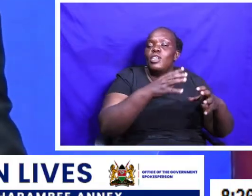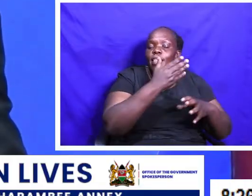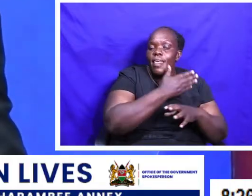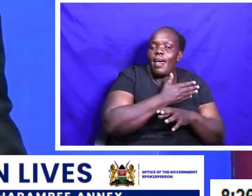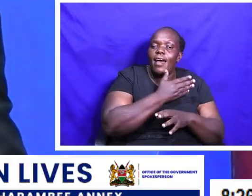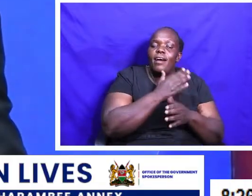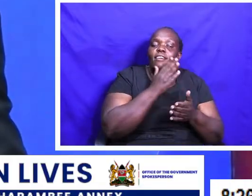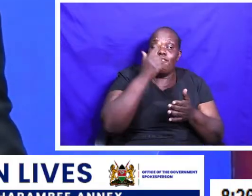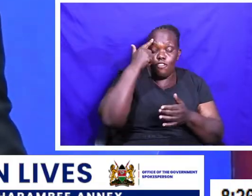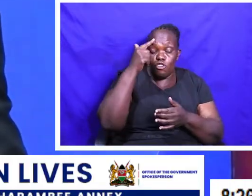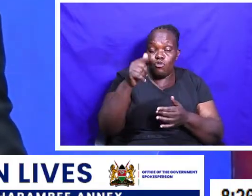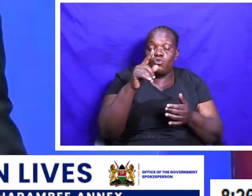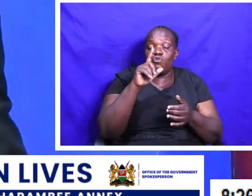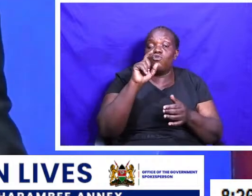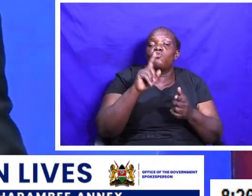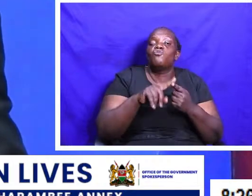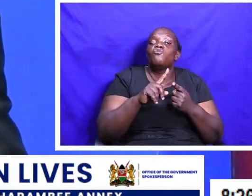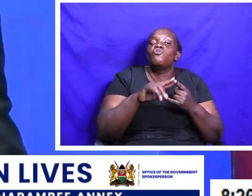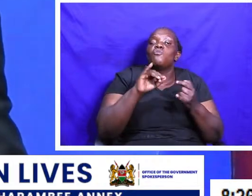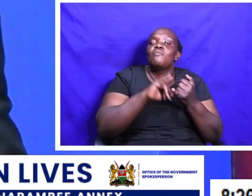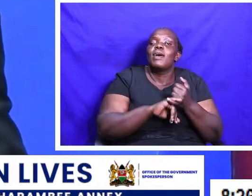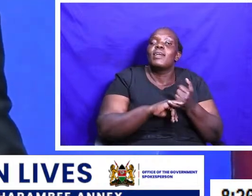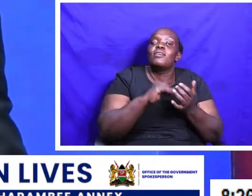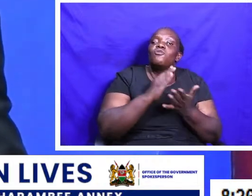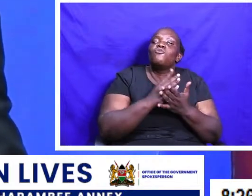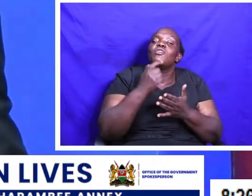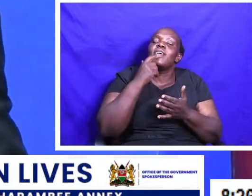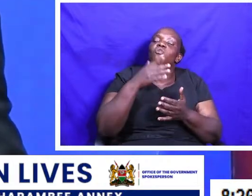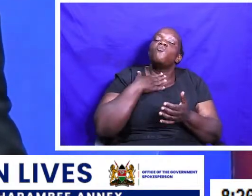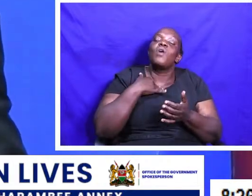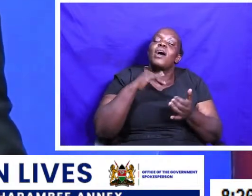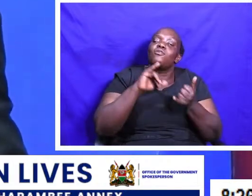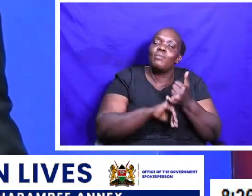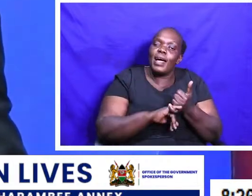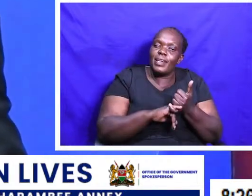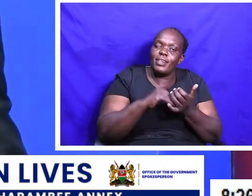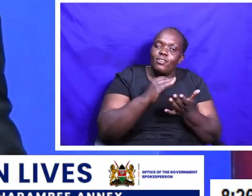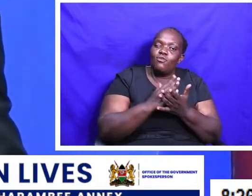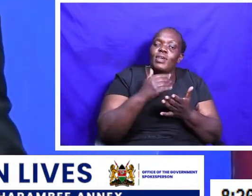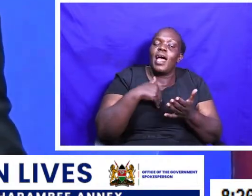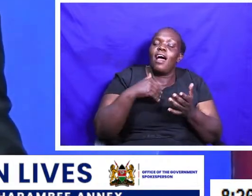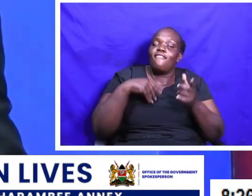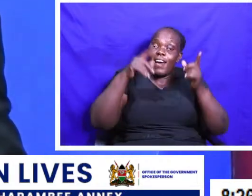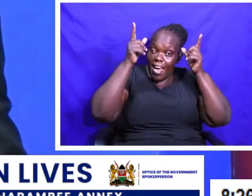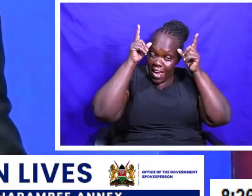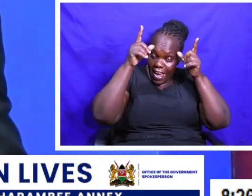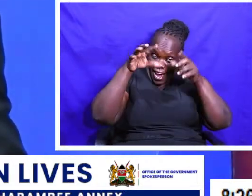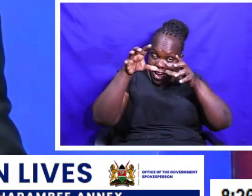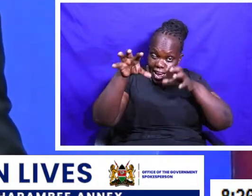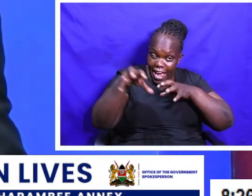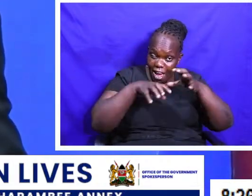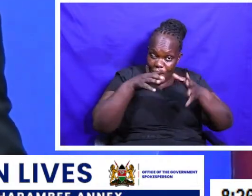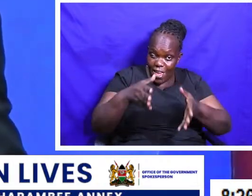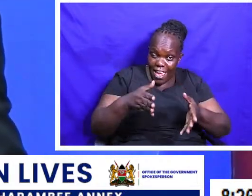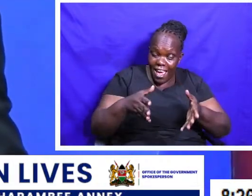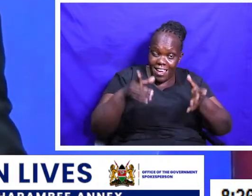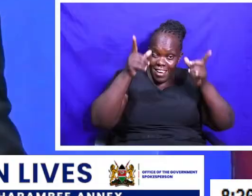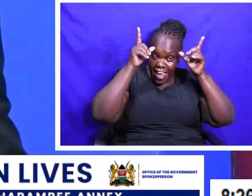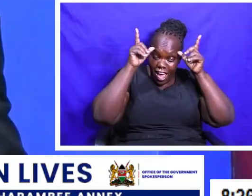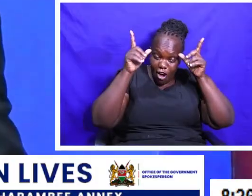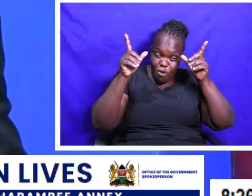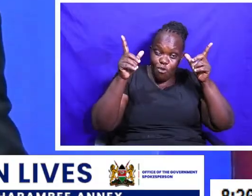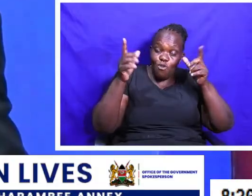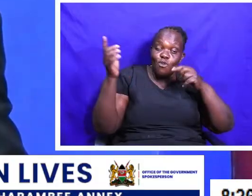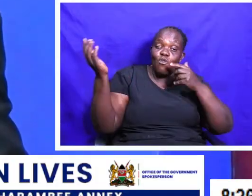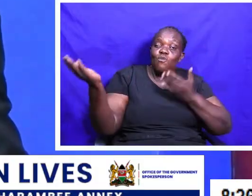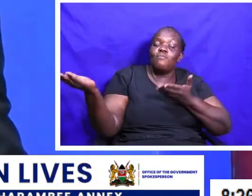communities that for you to marry, you're told you're saying you want to marry, but you don't even have a cow here to bring. So go and find